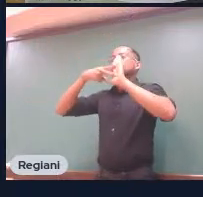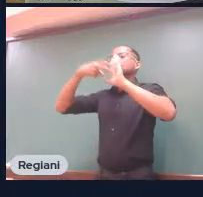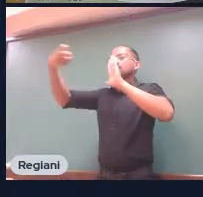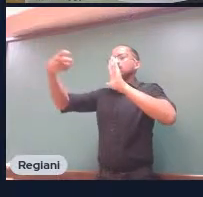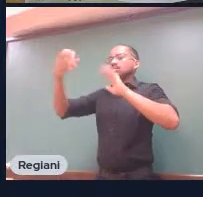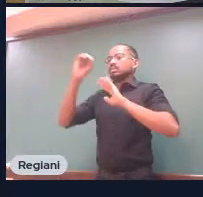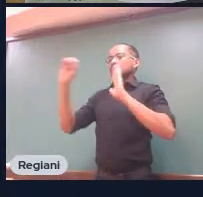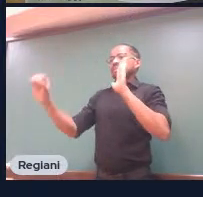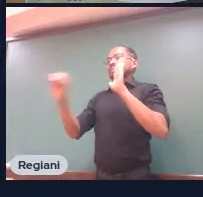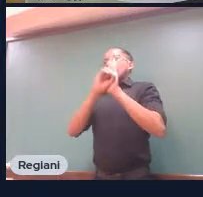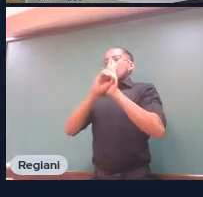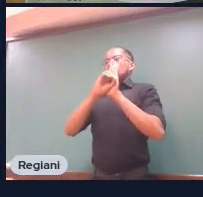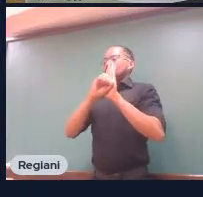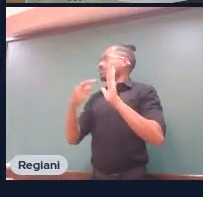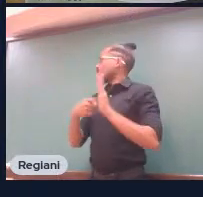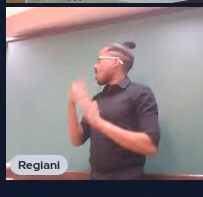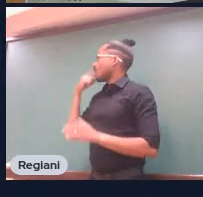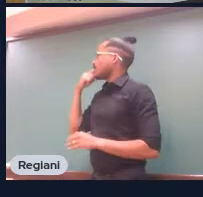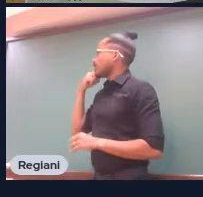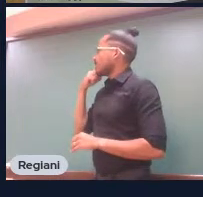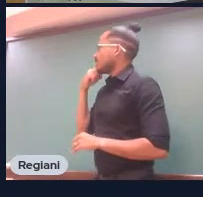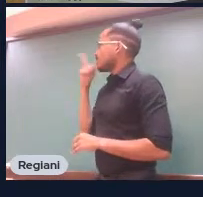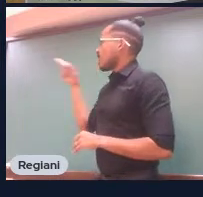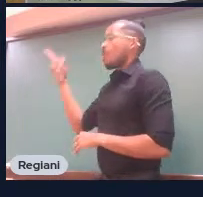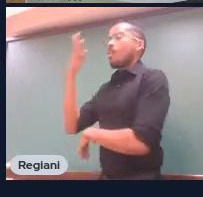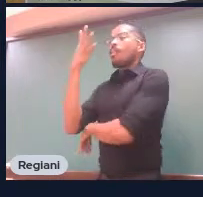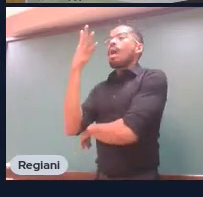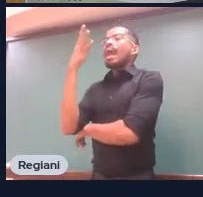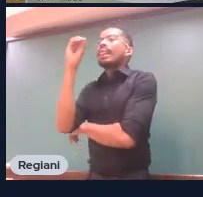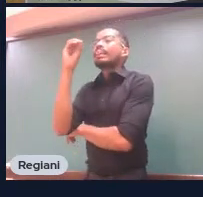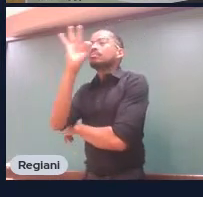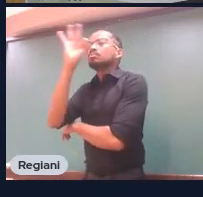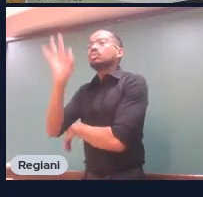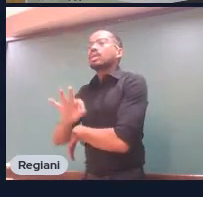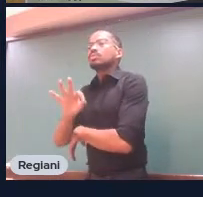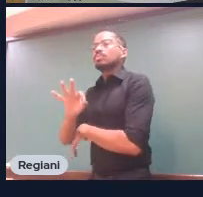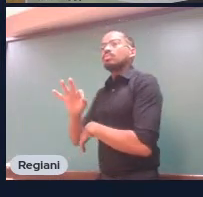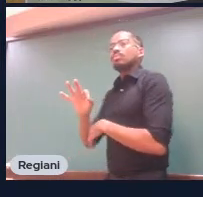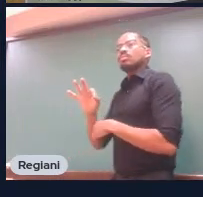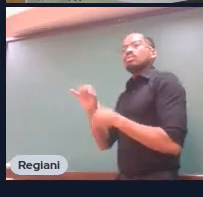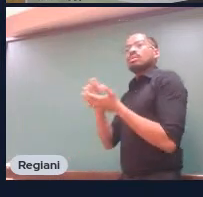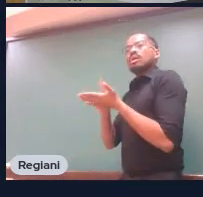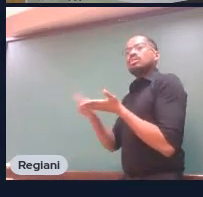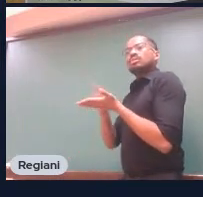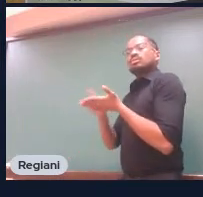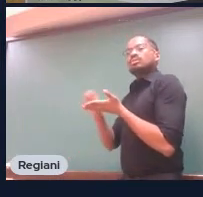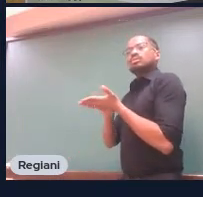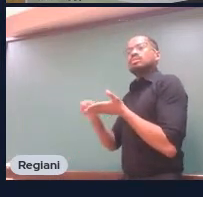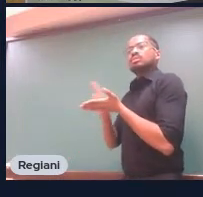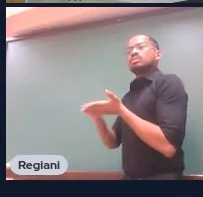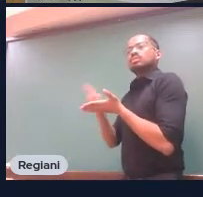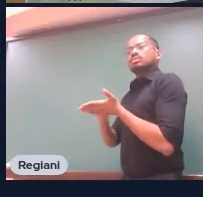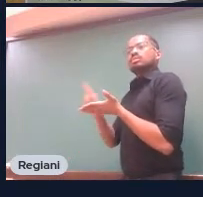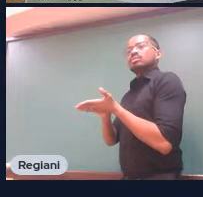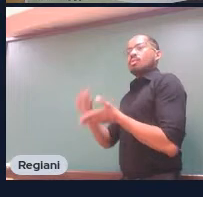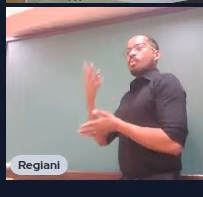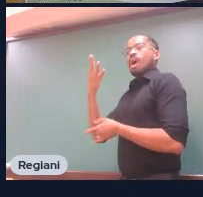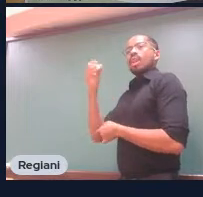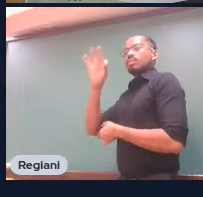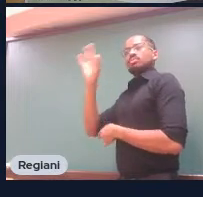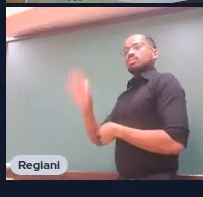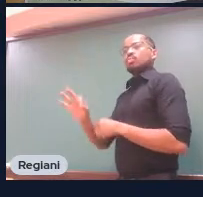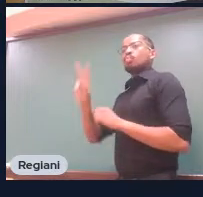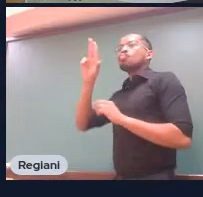40% of everything we write is never cited. It happens to be the same across the